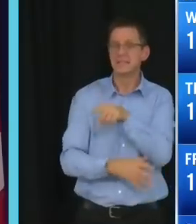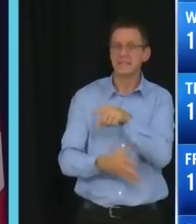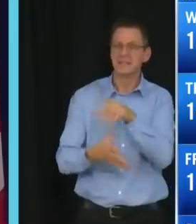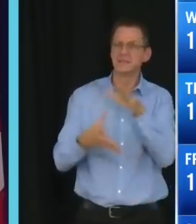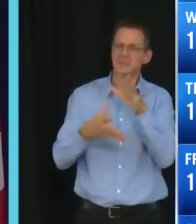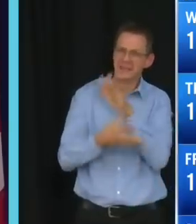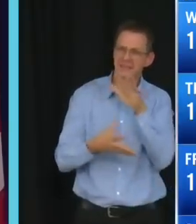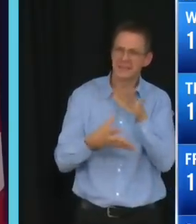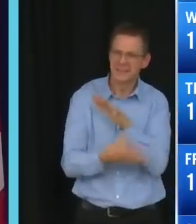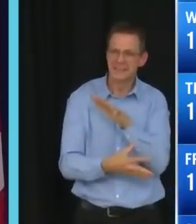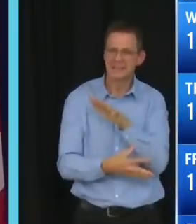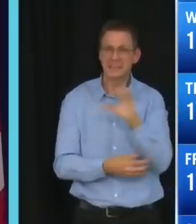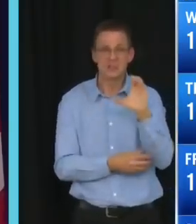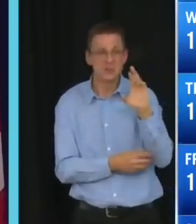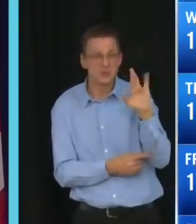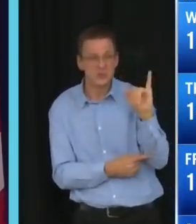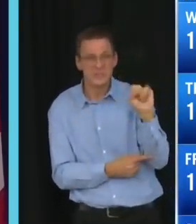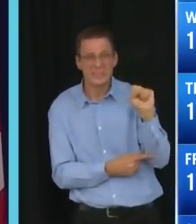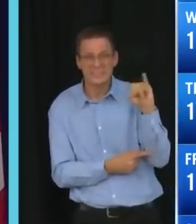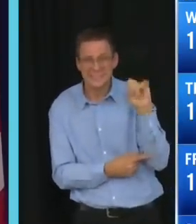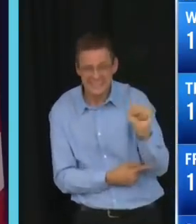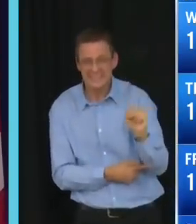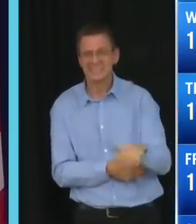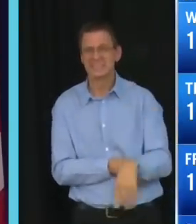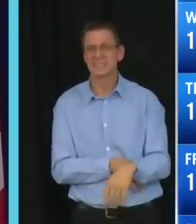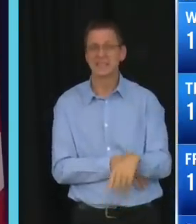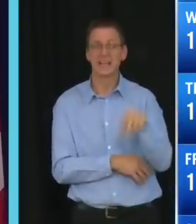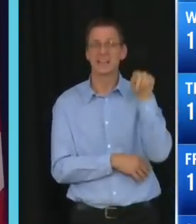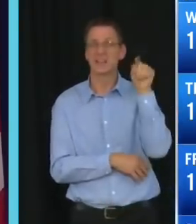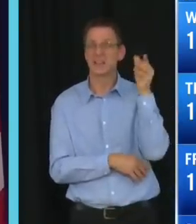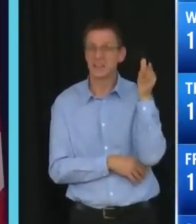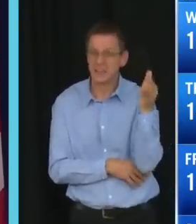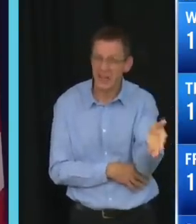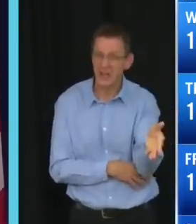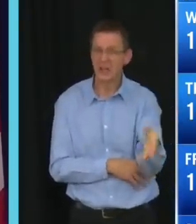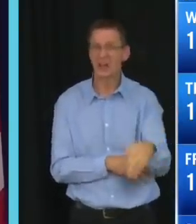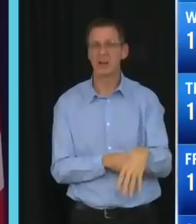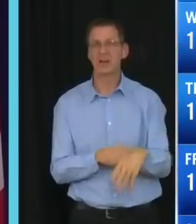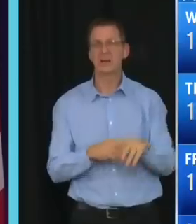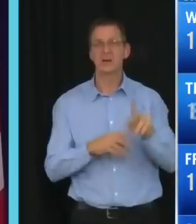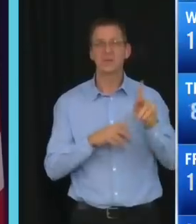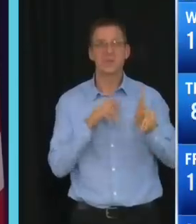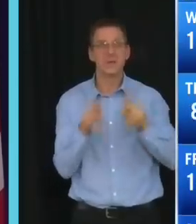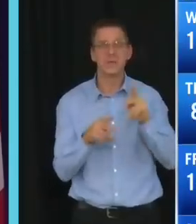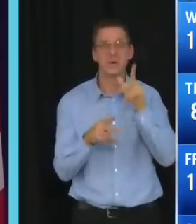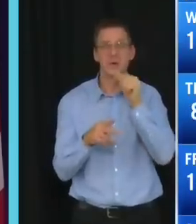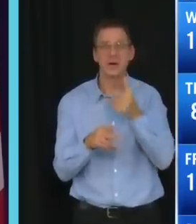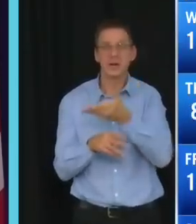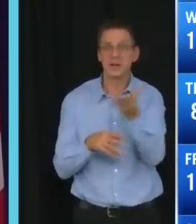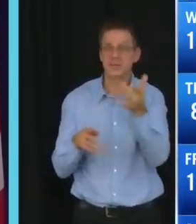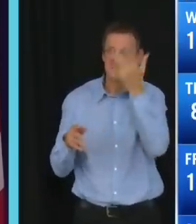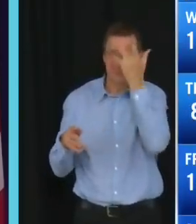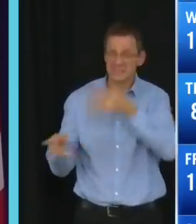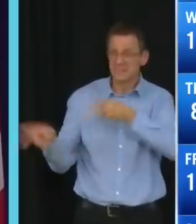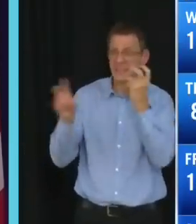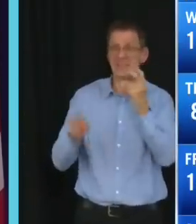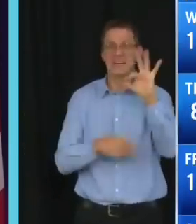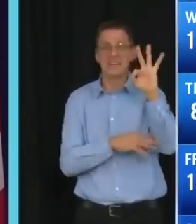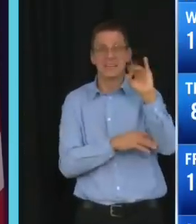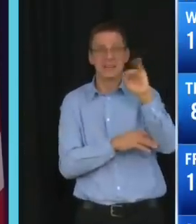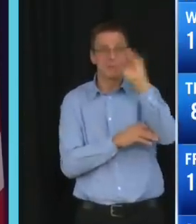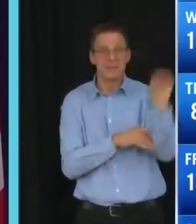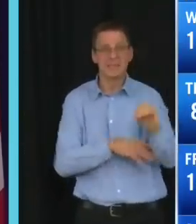the unvaccinated. 90% of our intensive care patients are unvaccinated. And if you are between the ages of 20 and